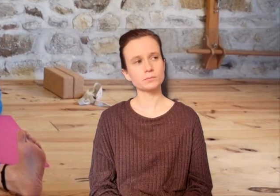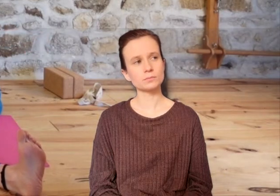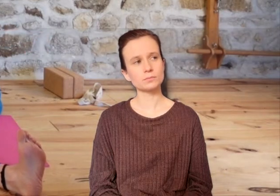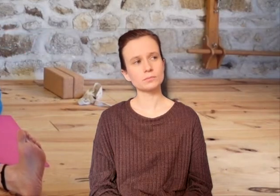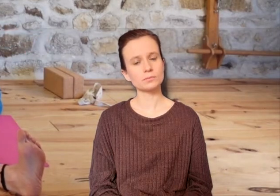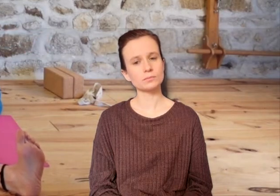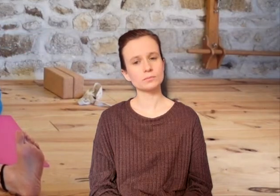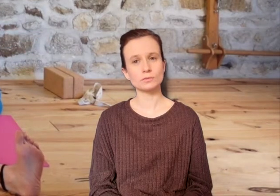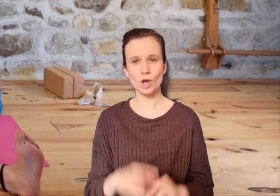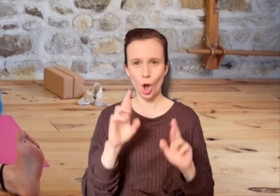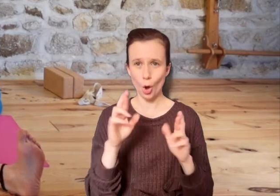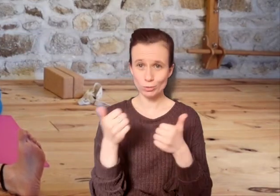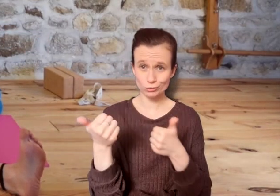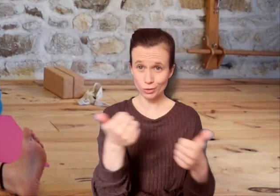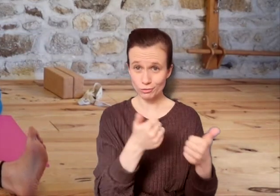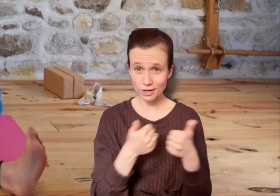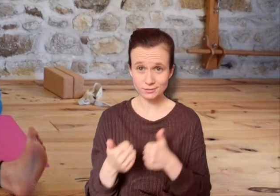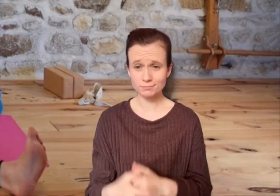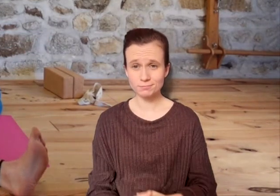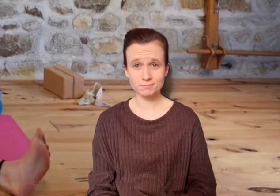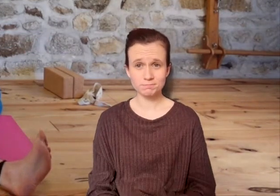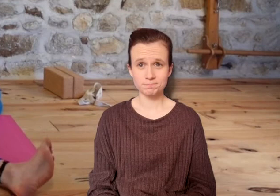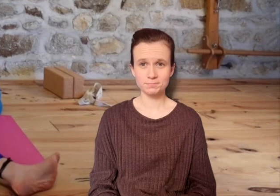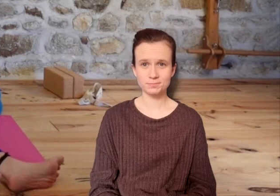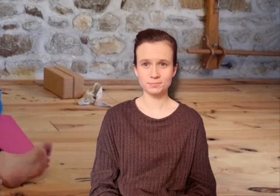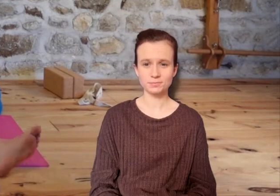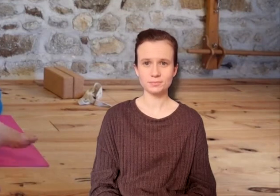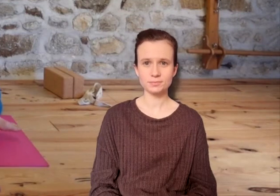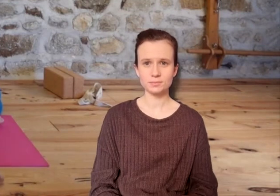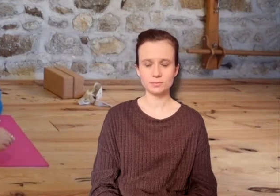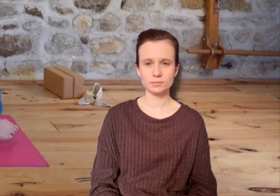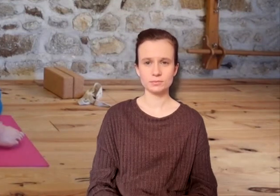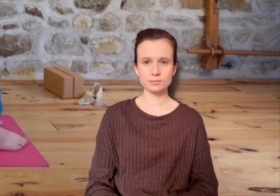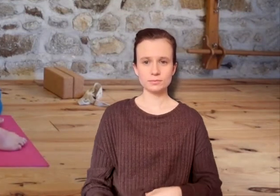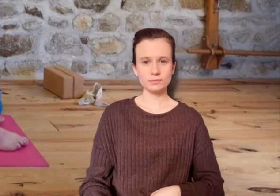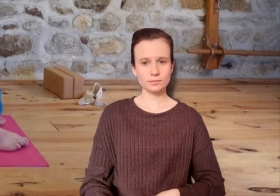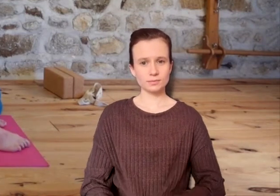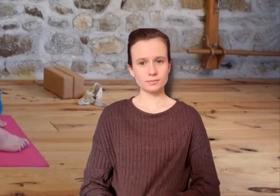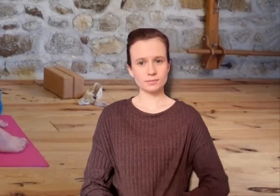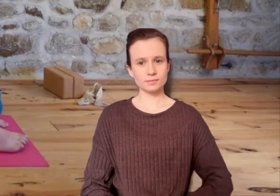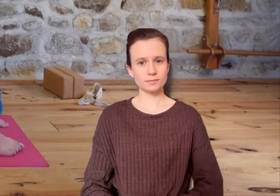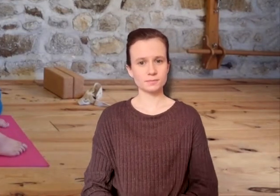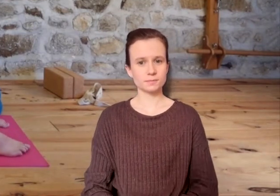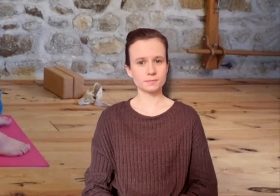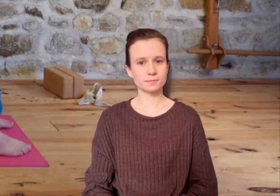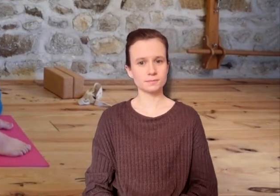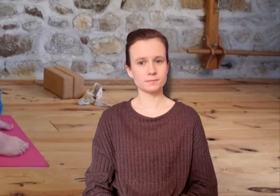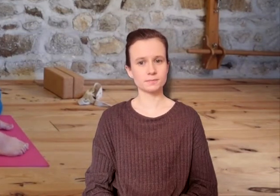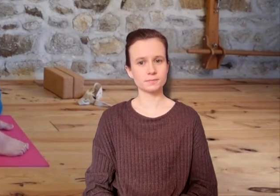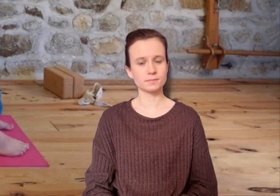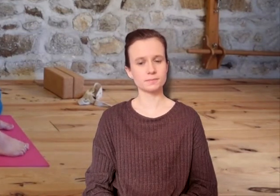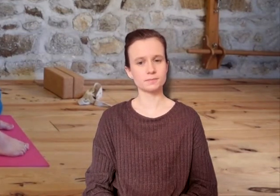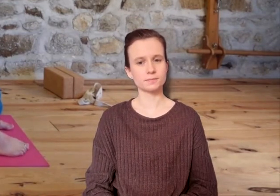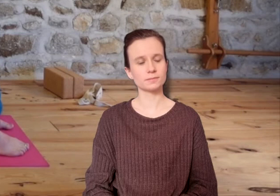And we're going to come out of that. Hope everybody's doing all right. From there, Nice and simple,